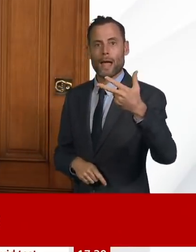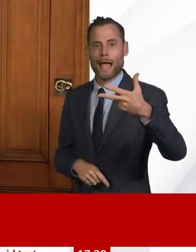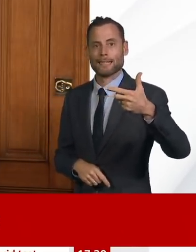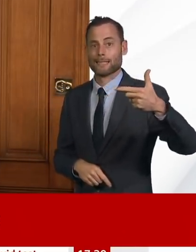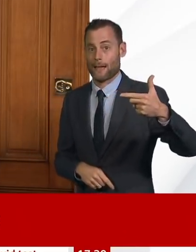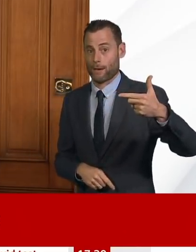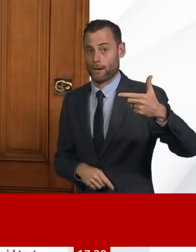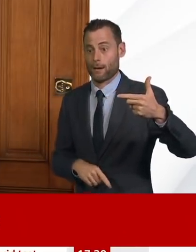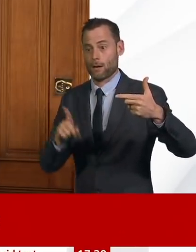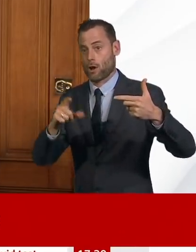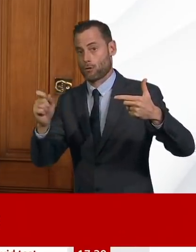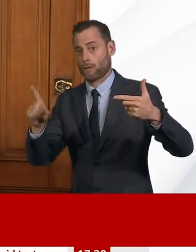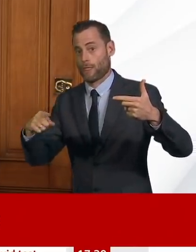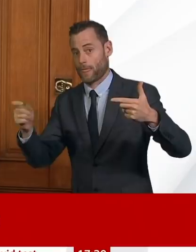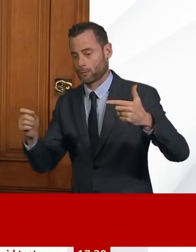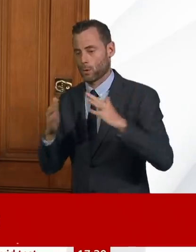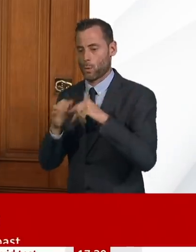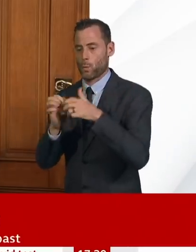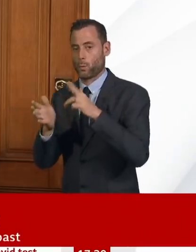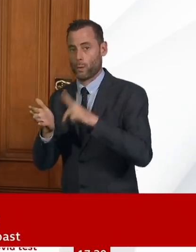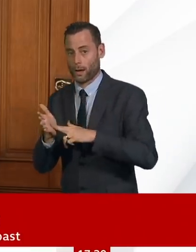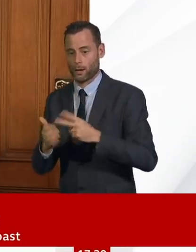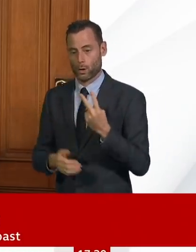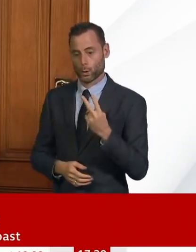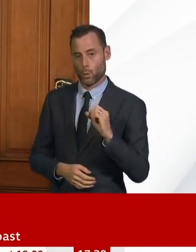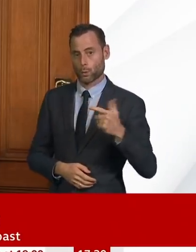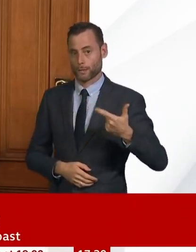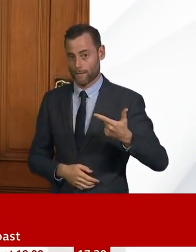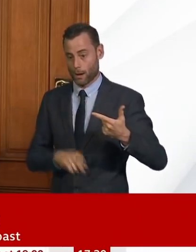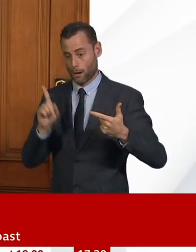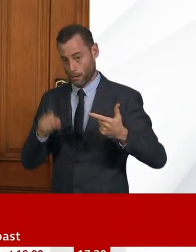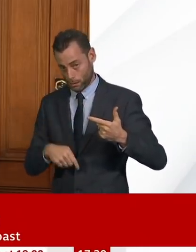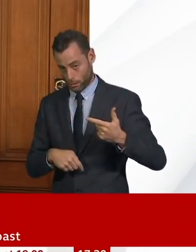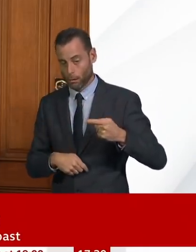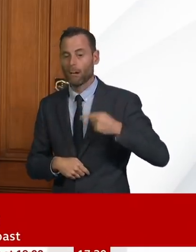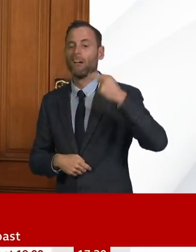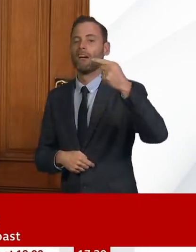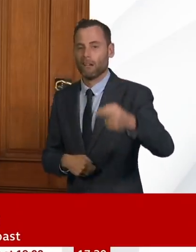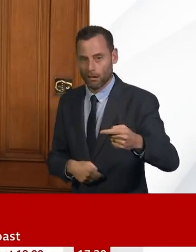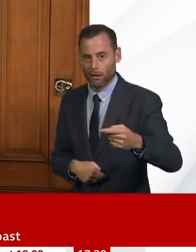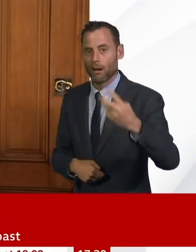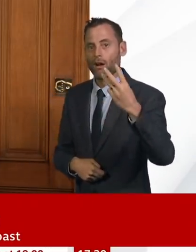287. Wigan 207. Later figure